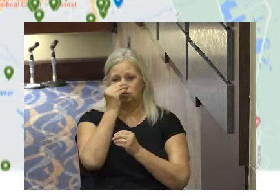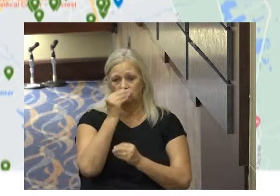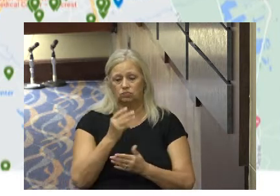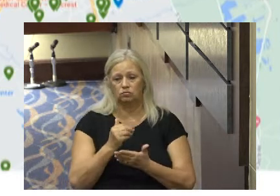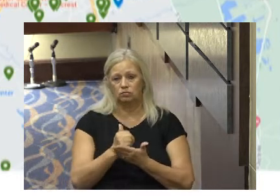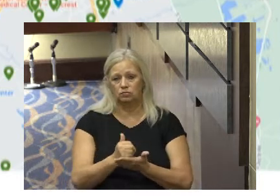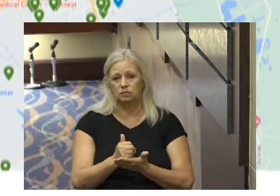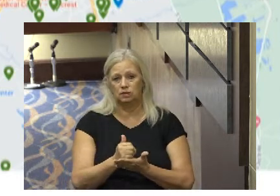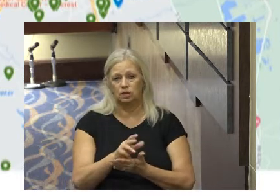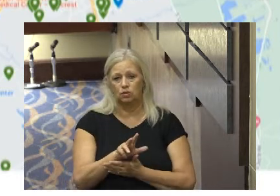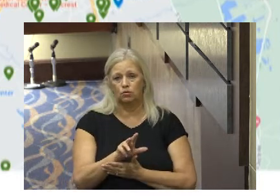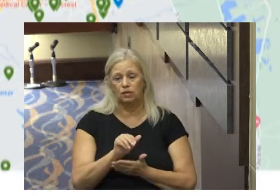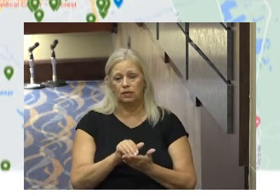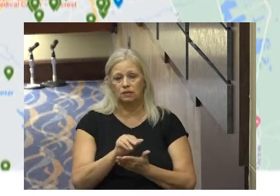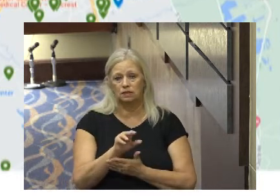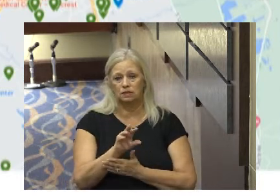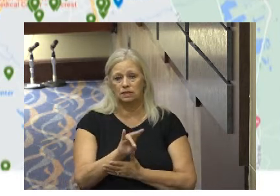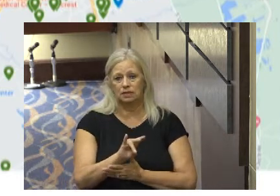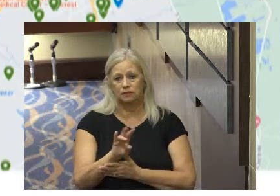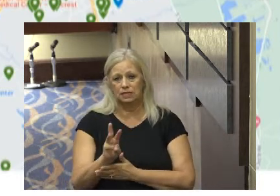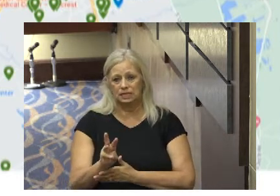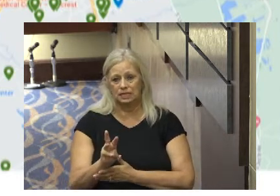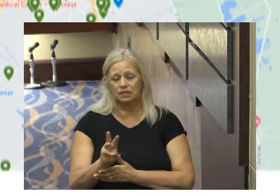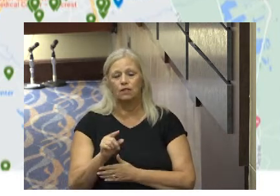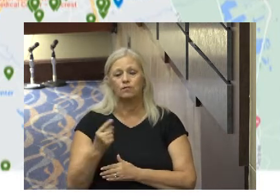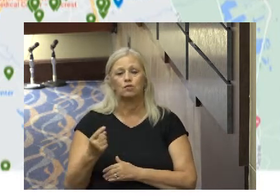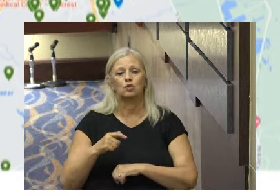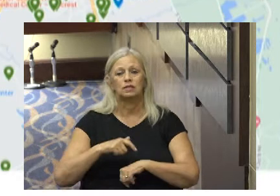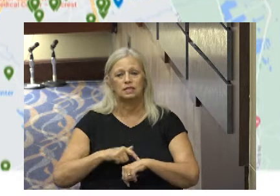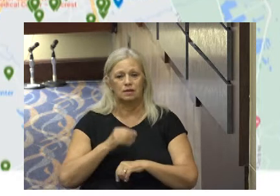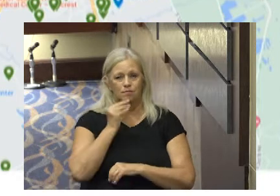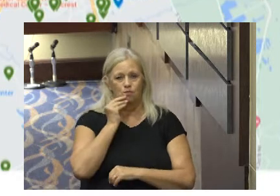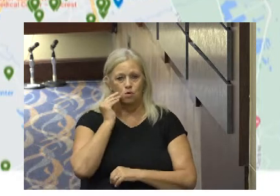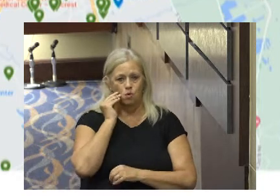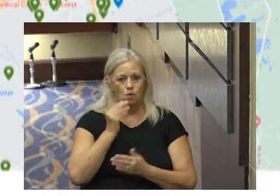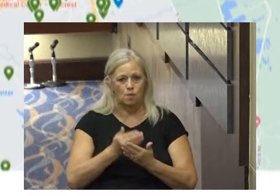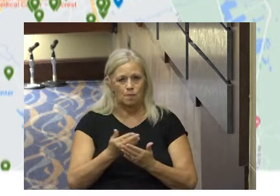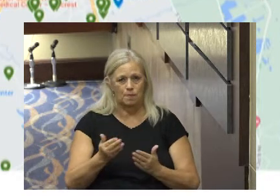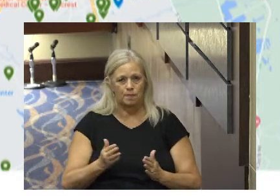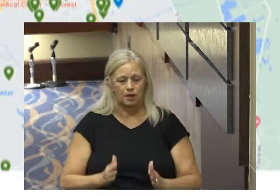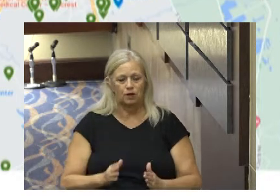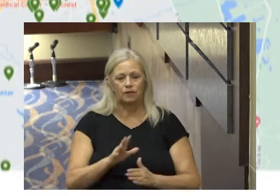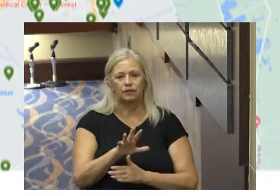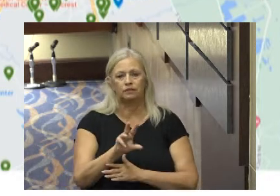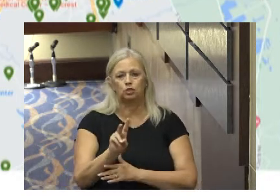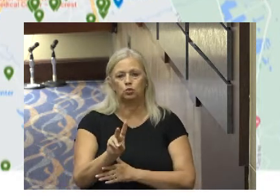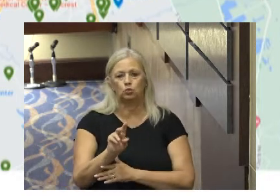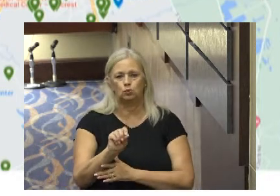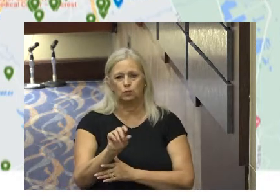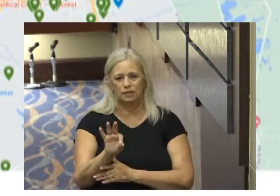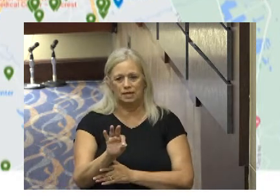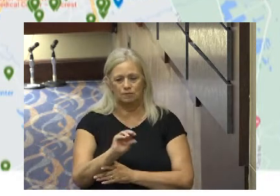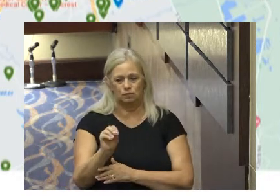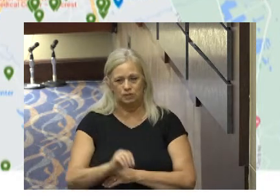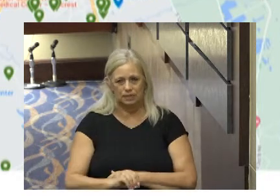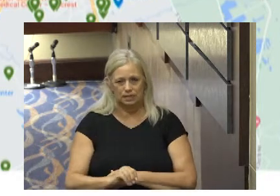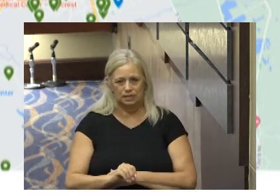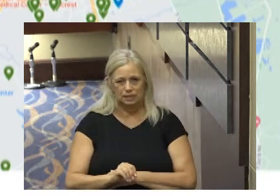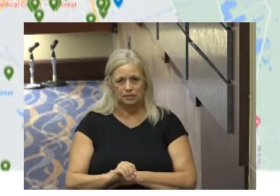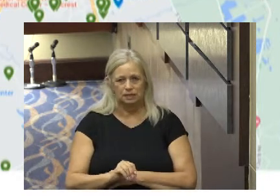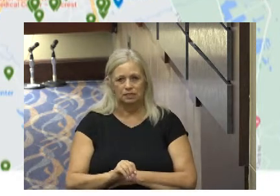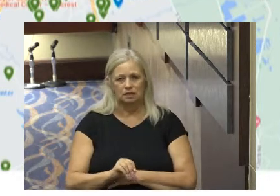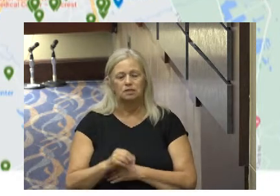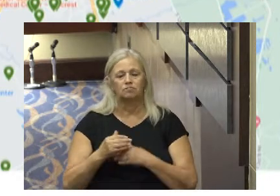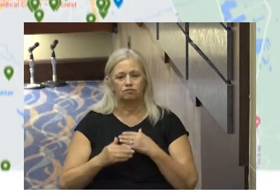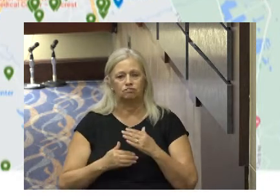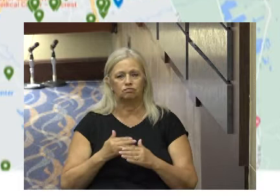3,176 of those have become first-time home buyers, or 52.9% that have gone through our